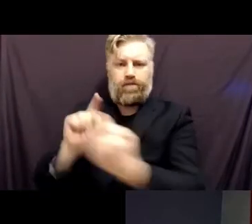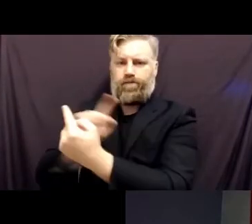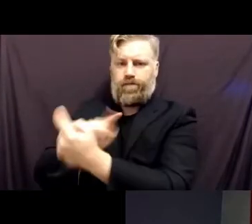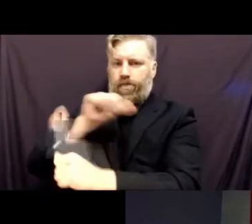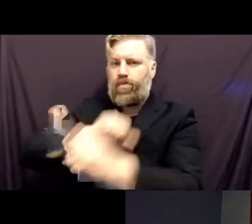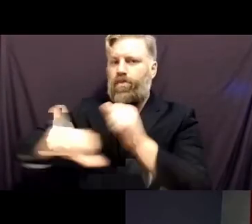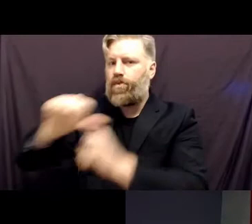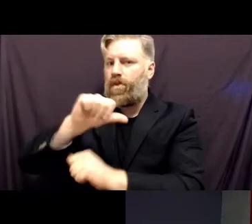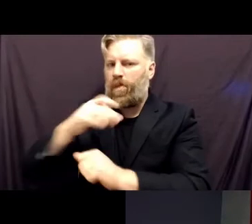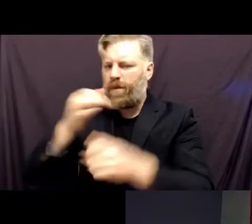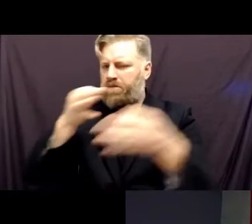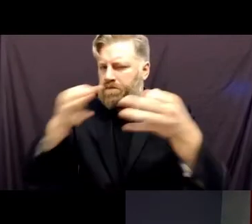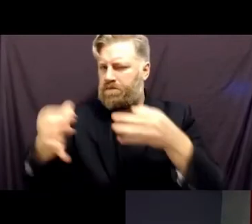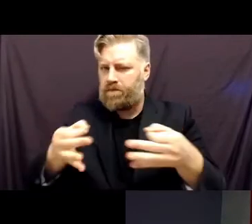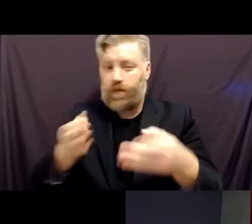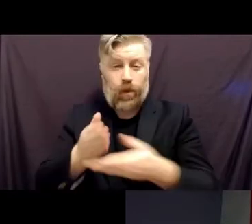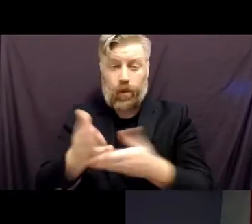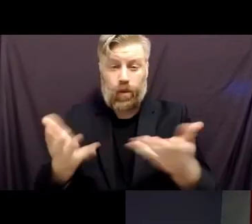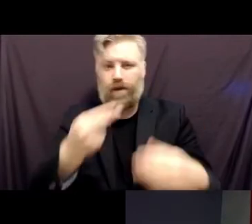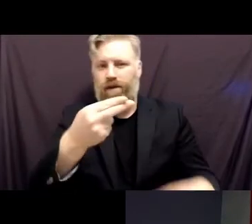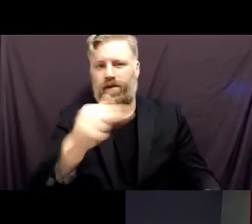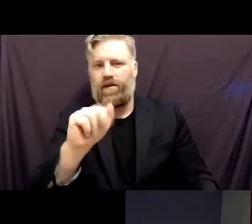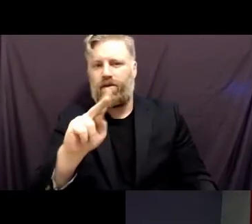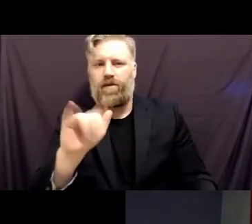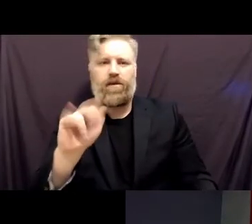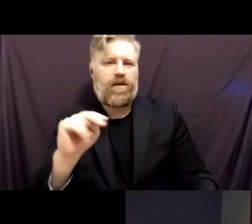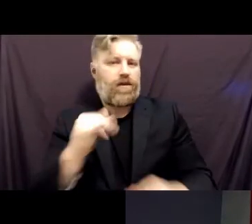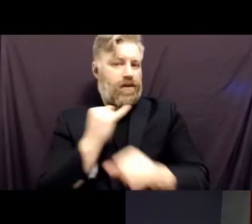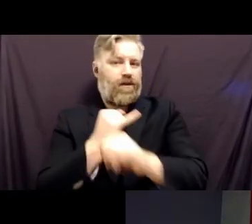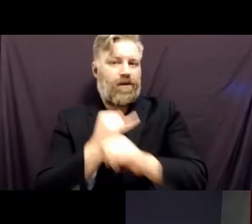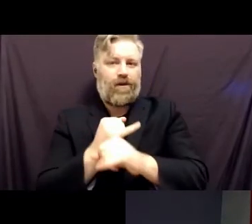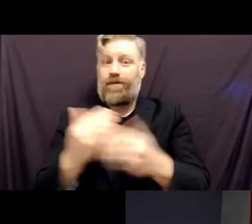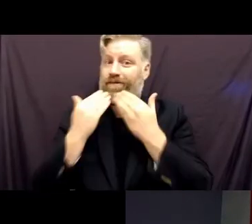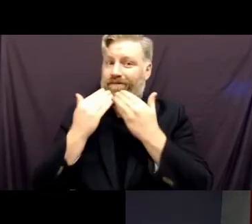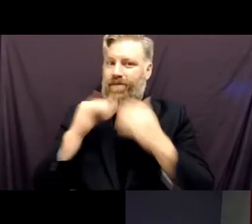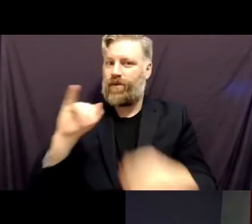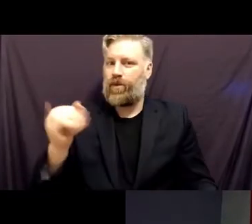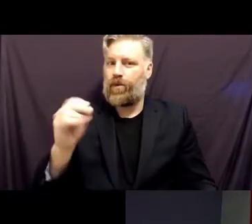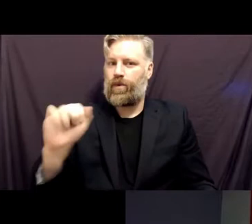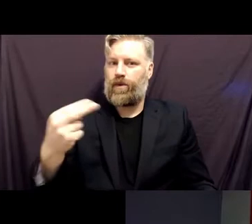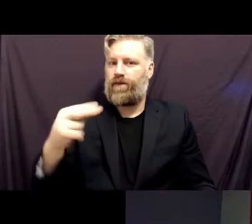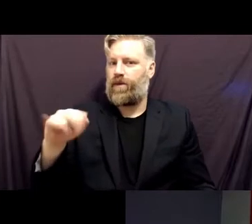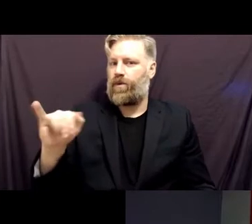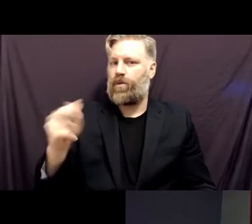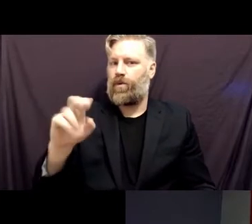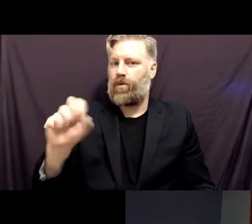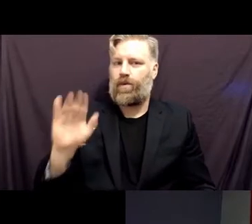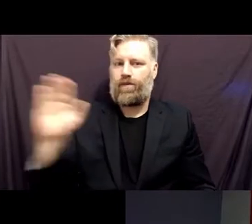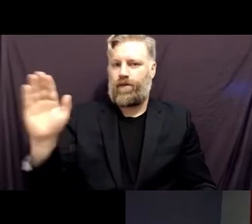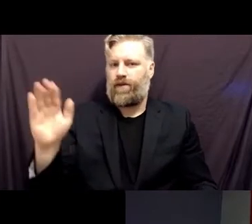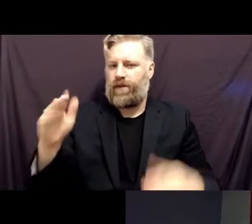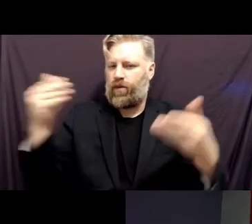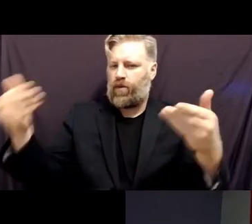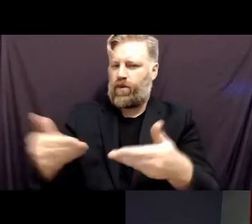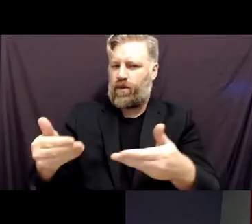And it was through the Harkin Institute, so we were thankful for that introduction by Joseph Jones. When you had come to the United